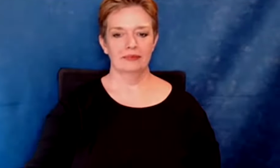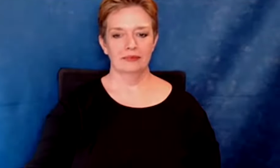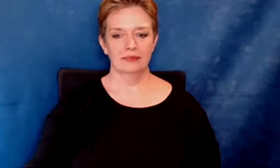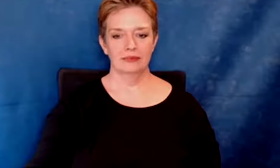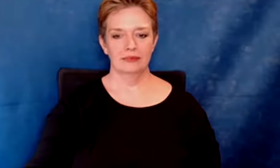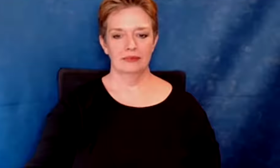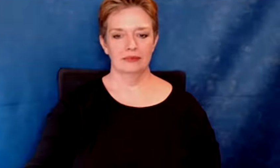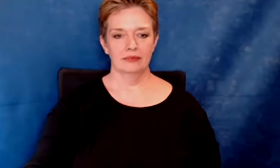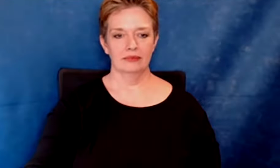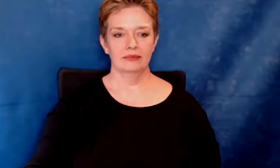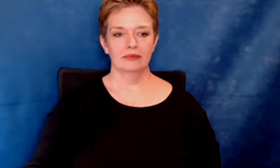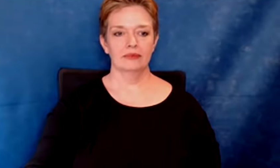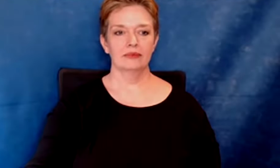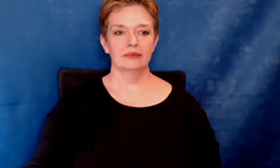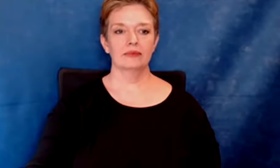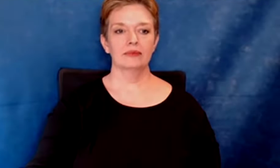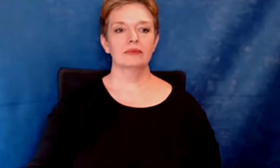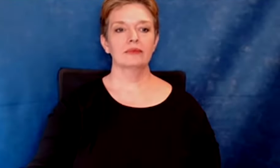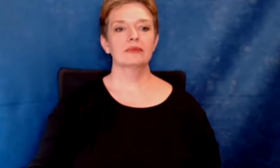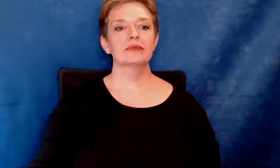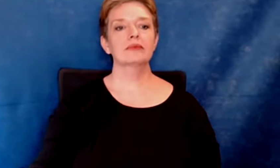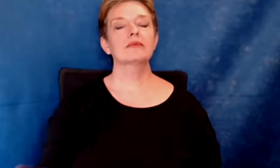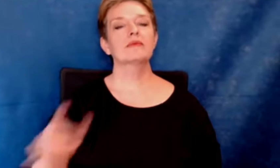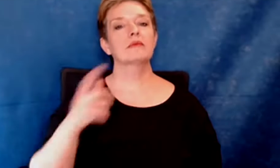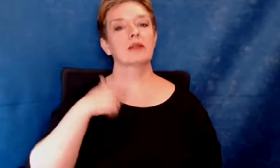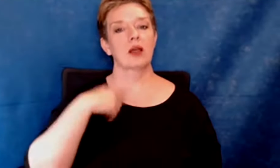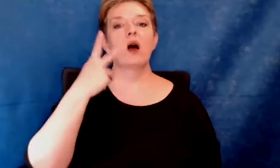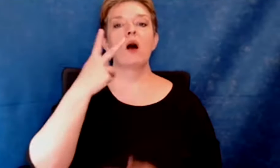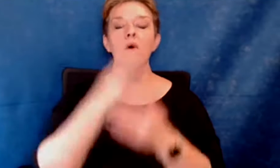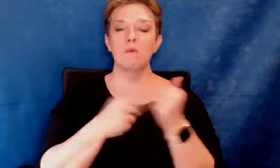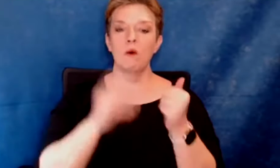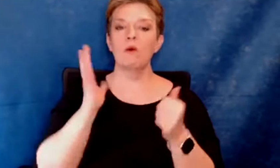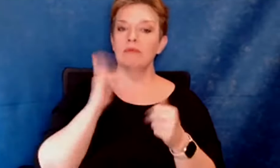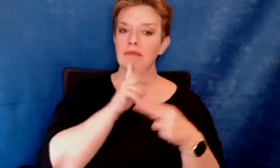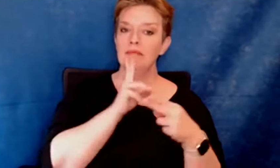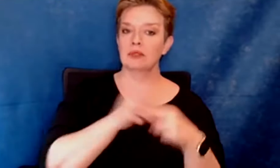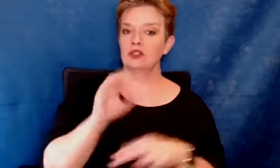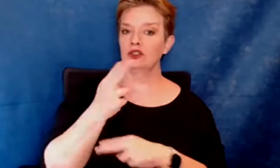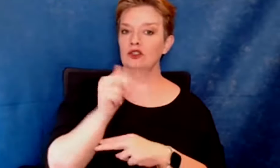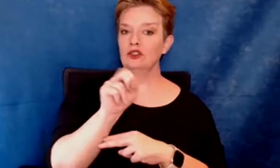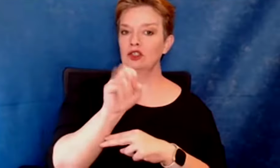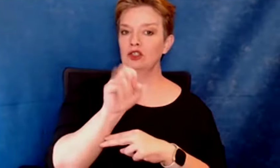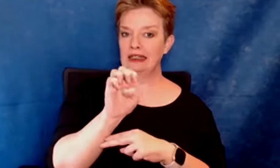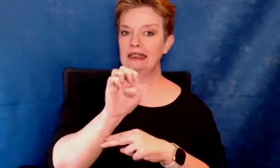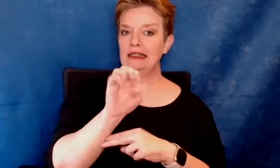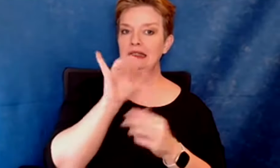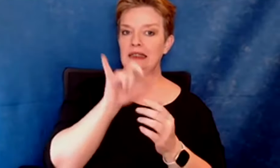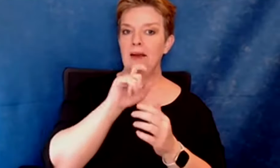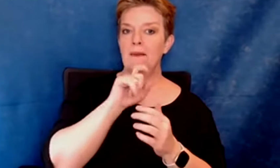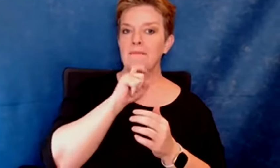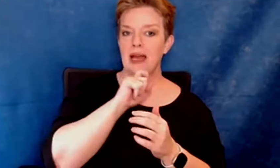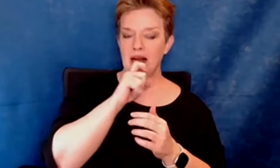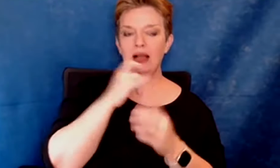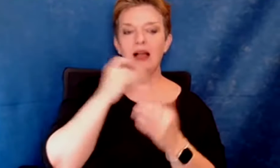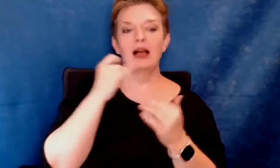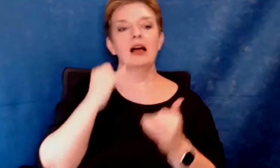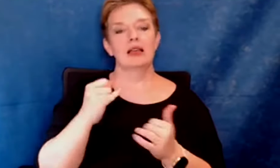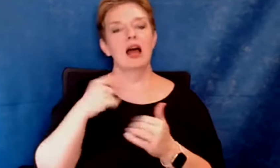As well as chasing, I was working with engraving as well. So kind of practicing a couple different methods for mark making on the